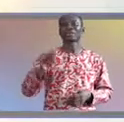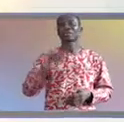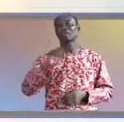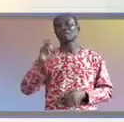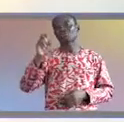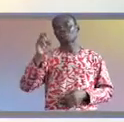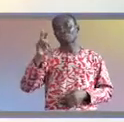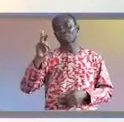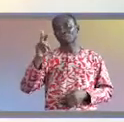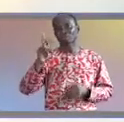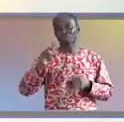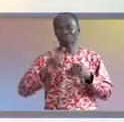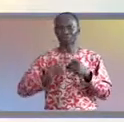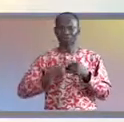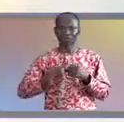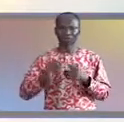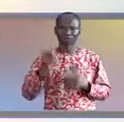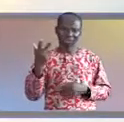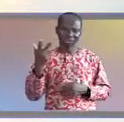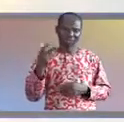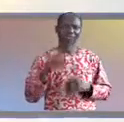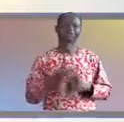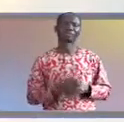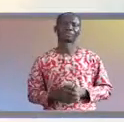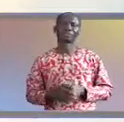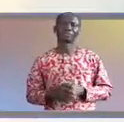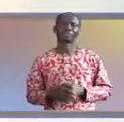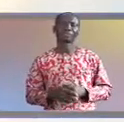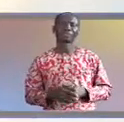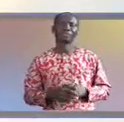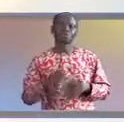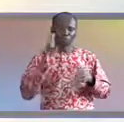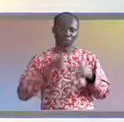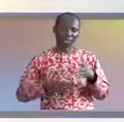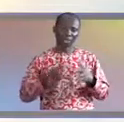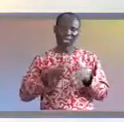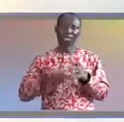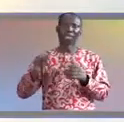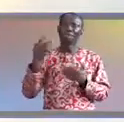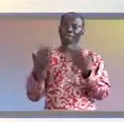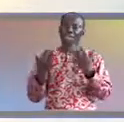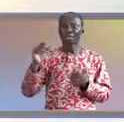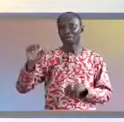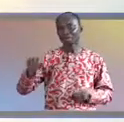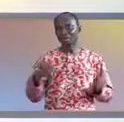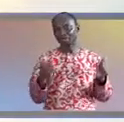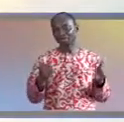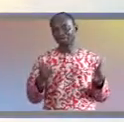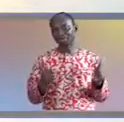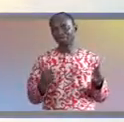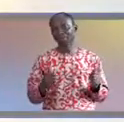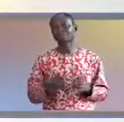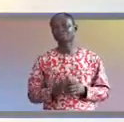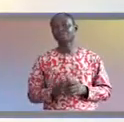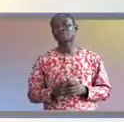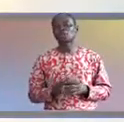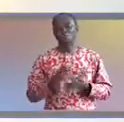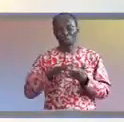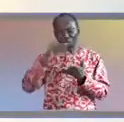ko ani du mi no ye be kan ho ehunu se oja esubo nso wo ho na ye besua ne yehunu na se